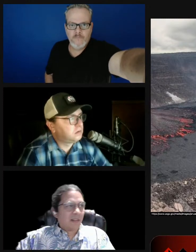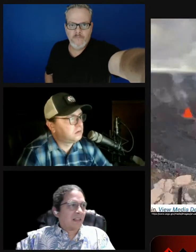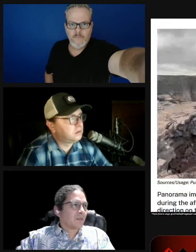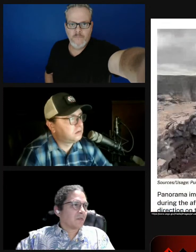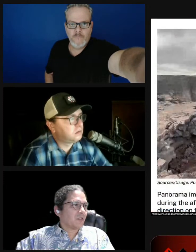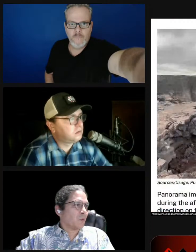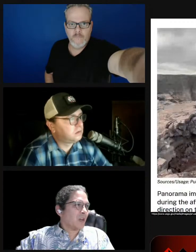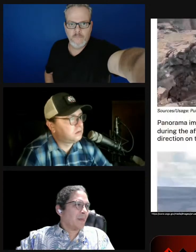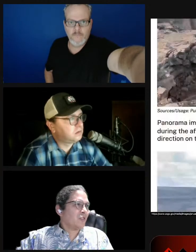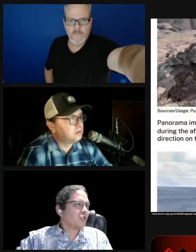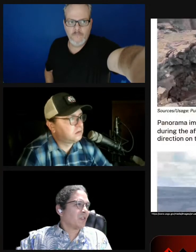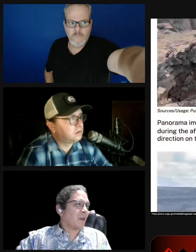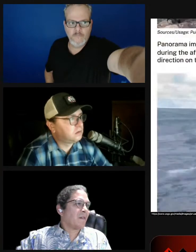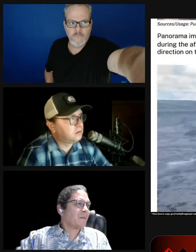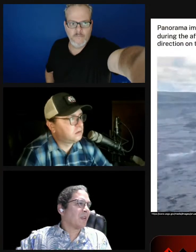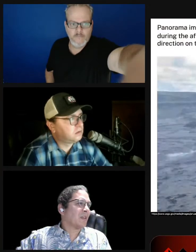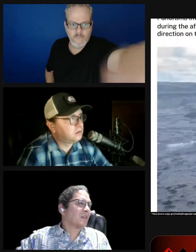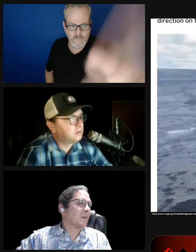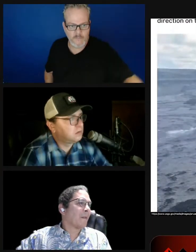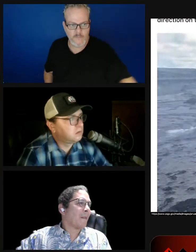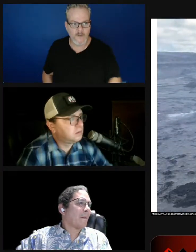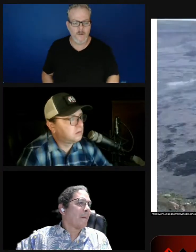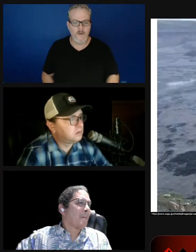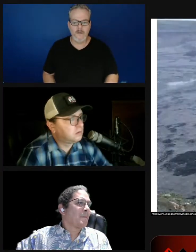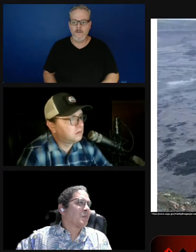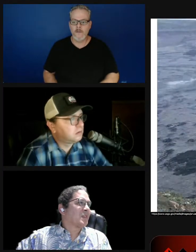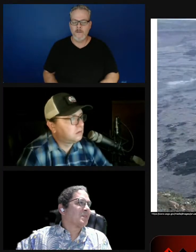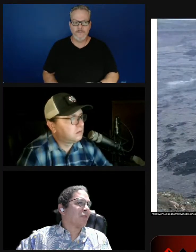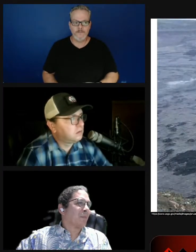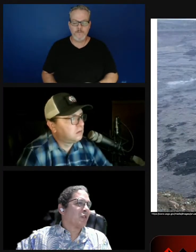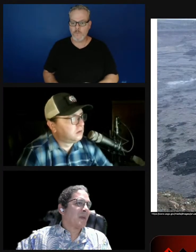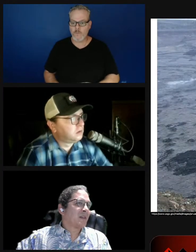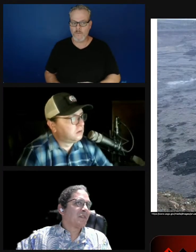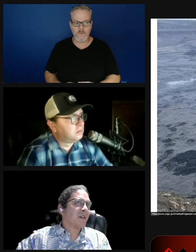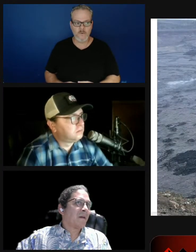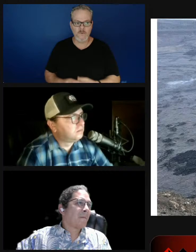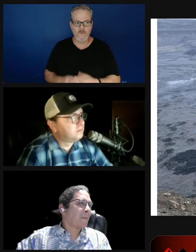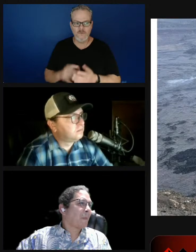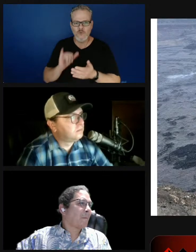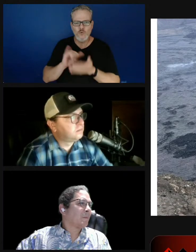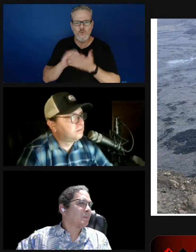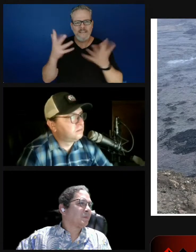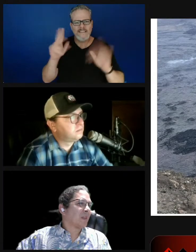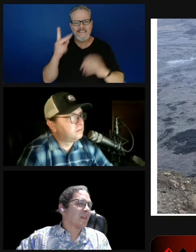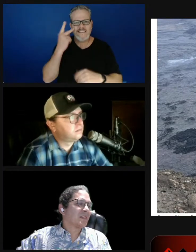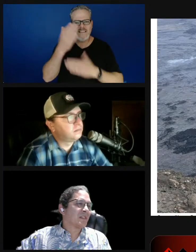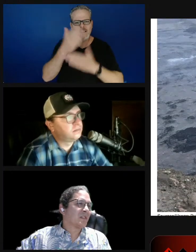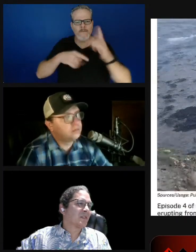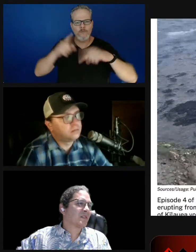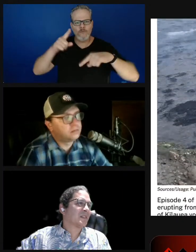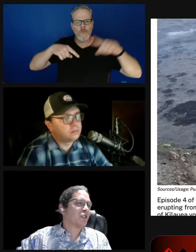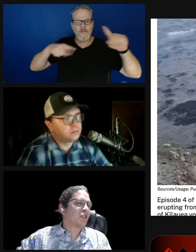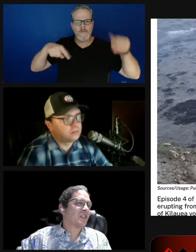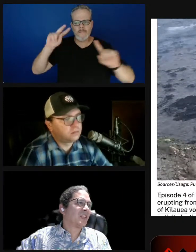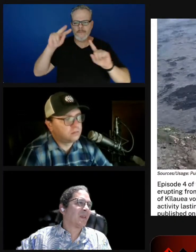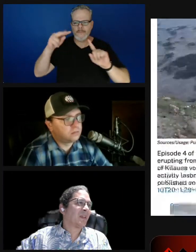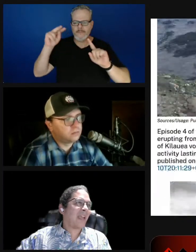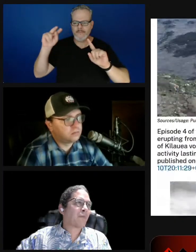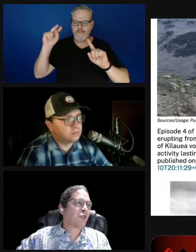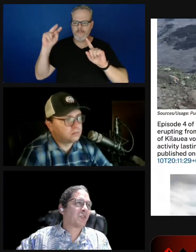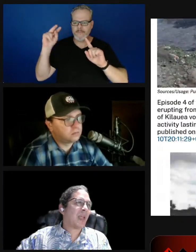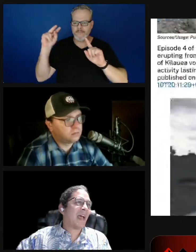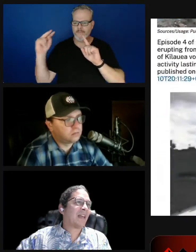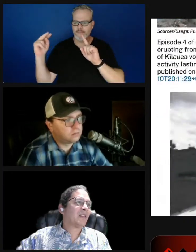So, right, that's just one image there, and see some different perspectives here. And this is essentially the same